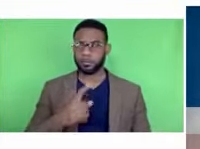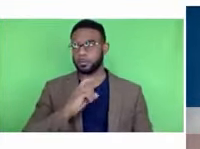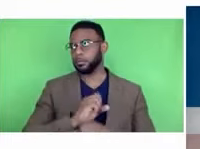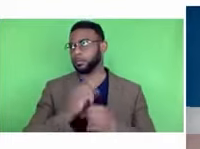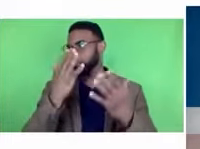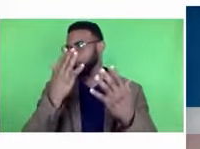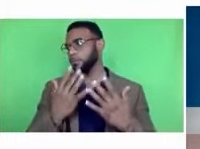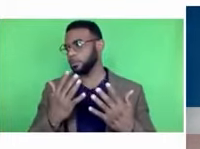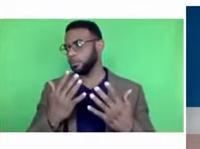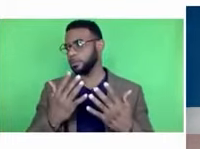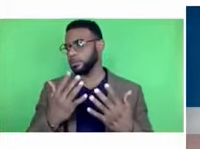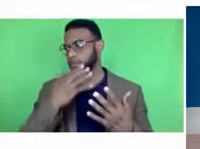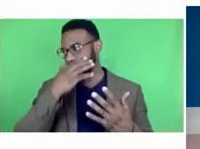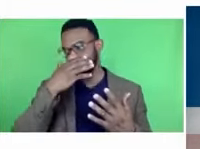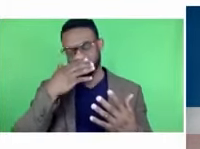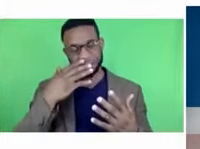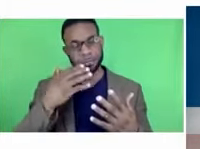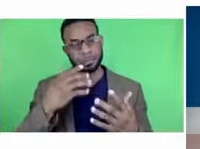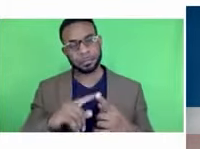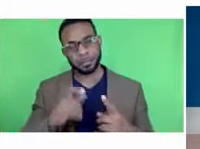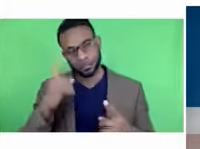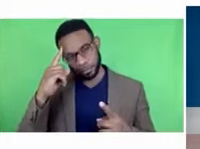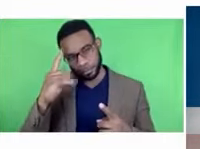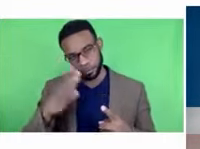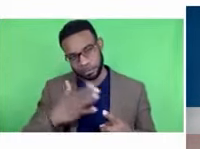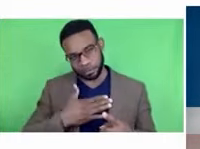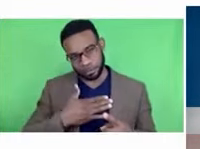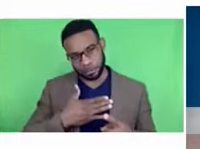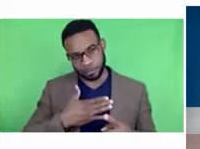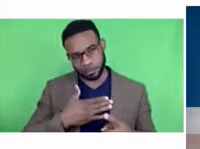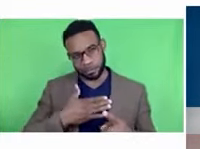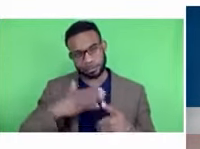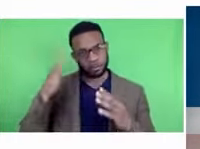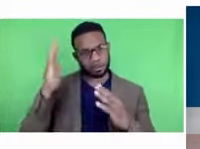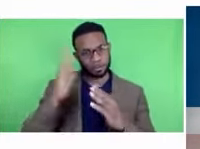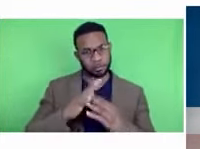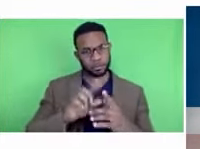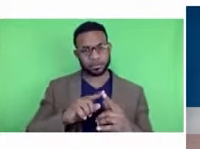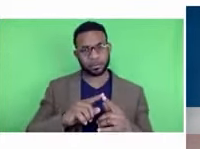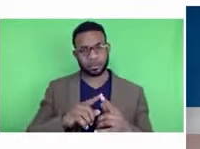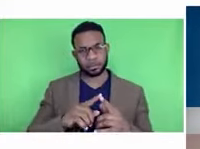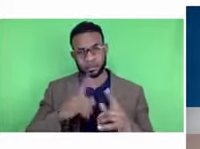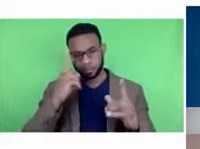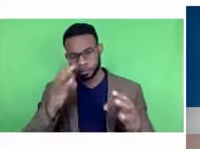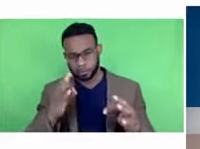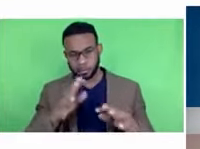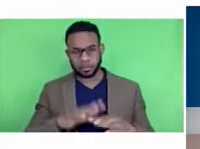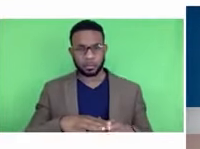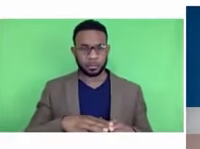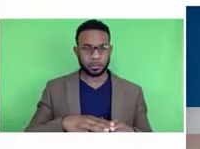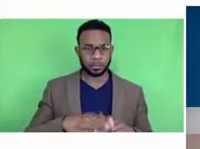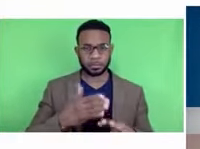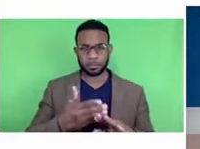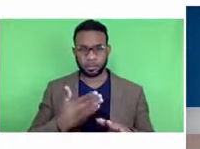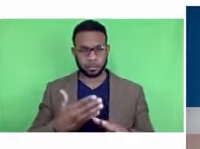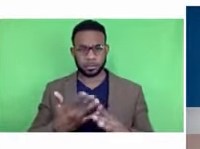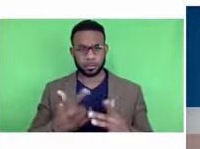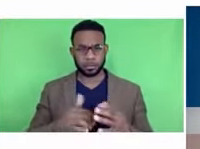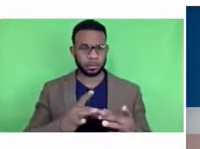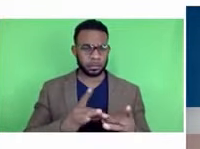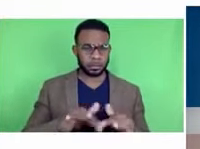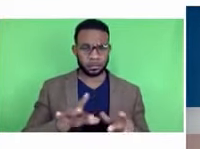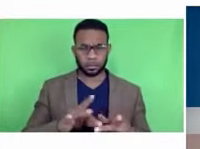But you know, I think my ultimate tip here is to kind of decide on beforehand on what to say and how to